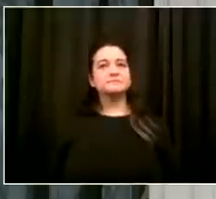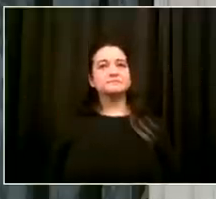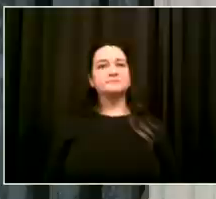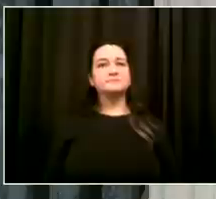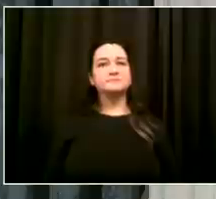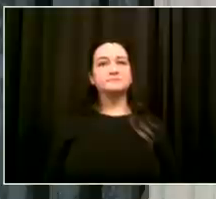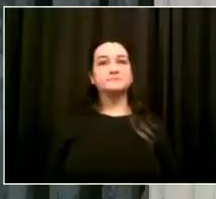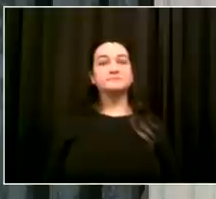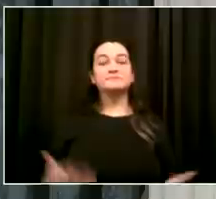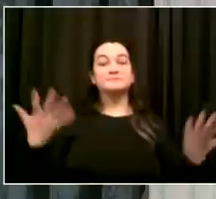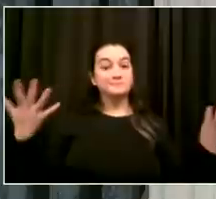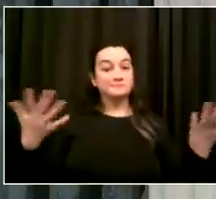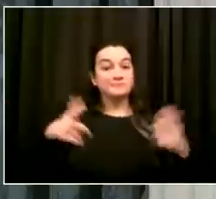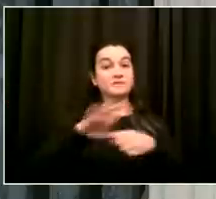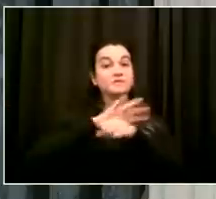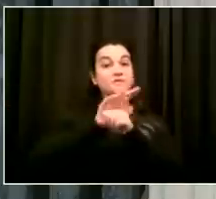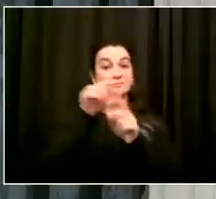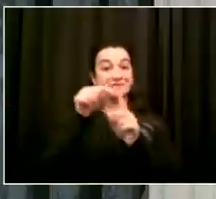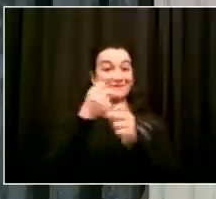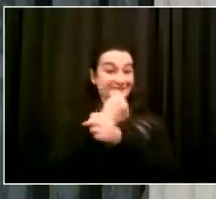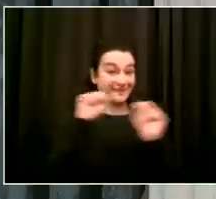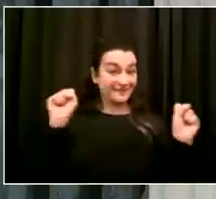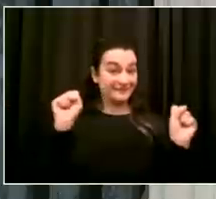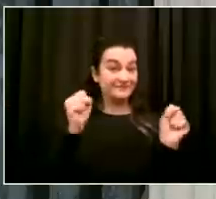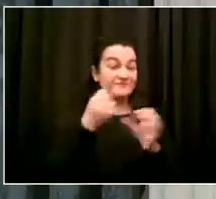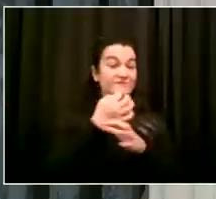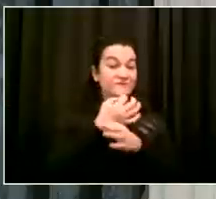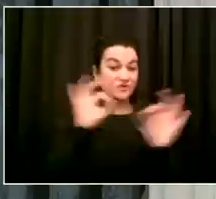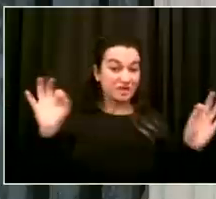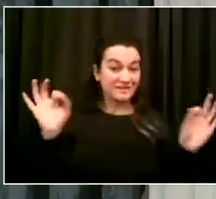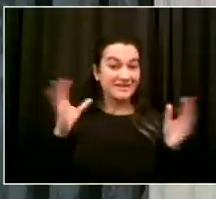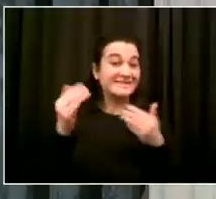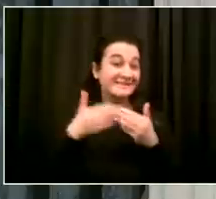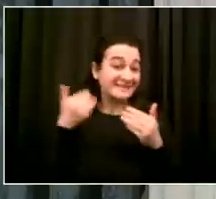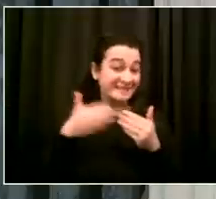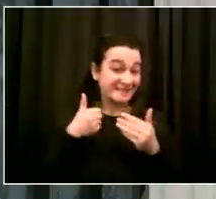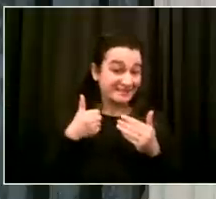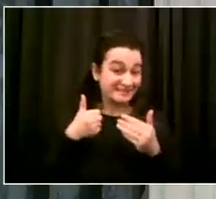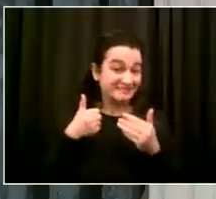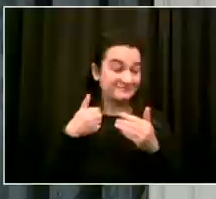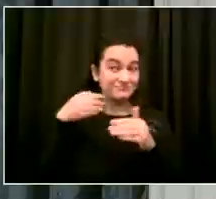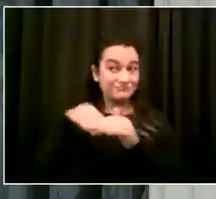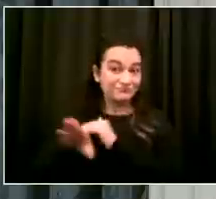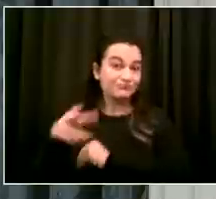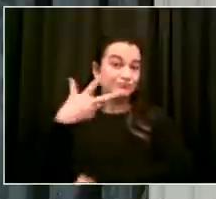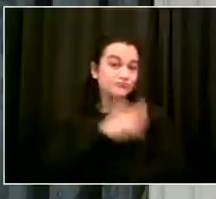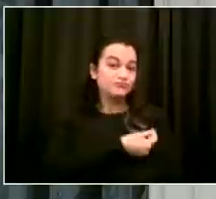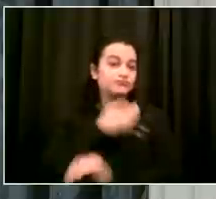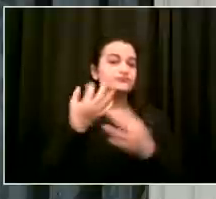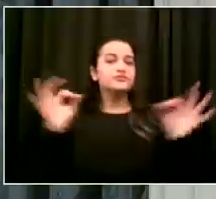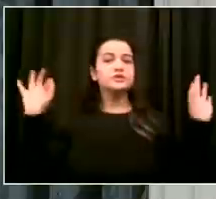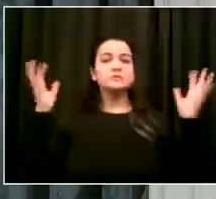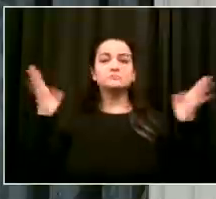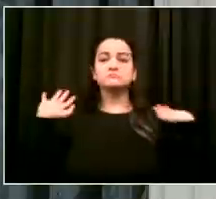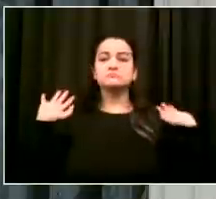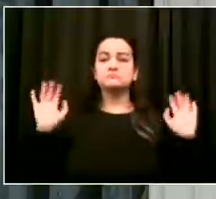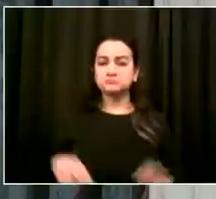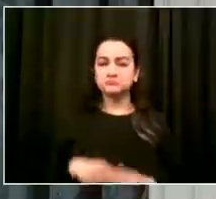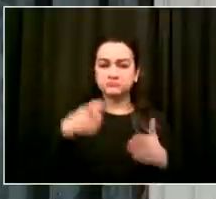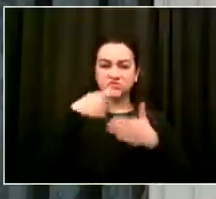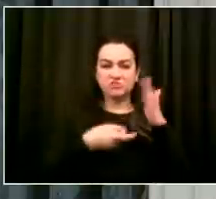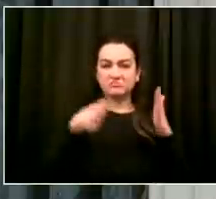easy to get in New York City. Our provider network, over 290